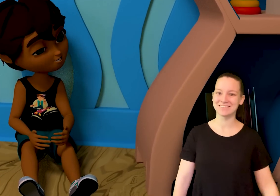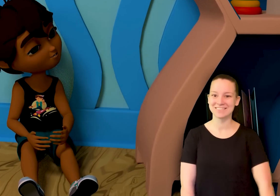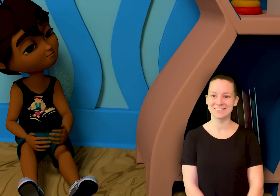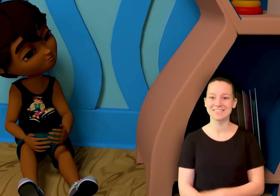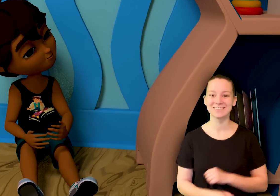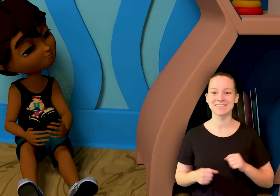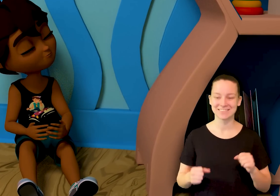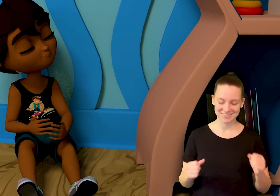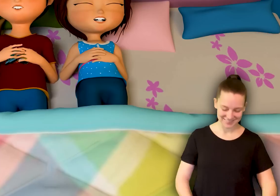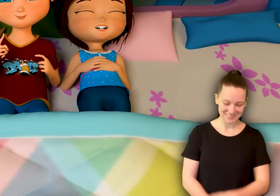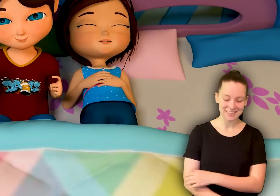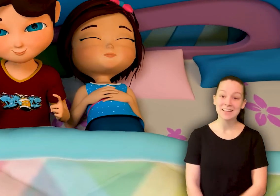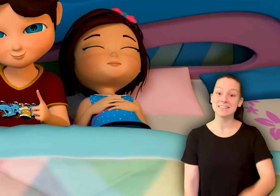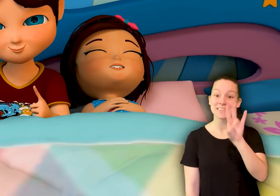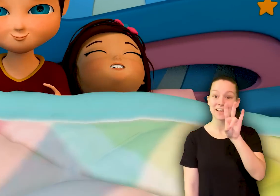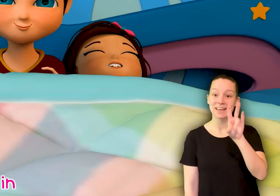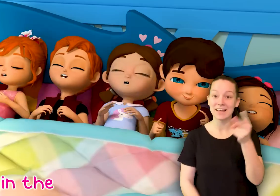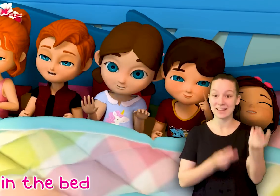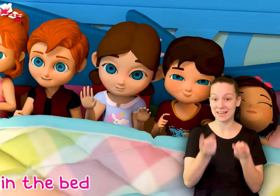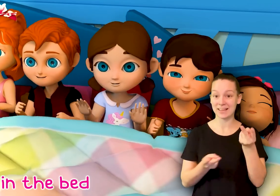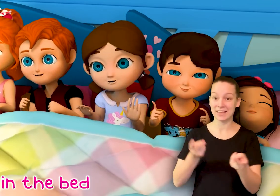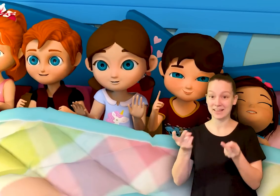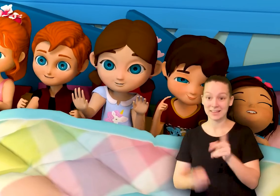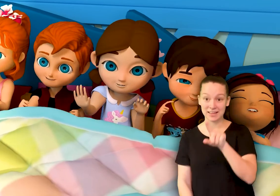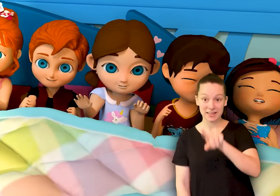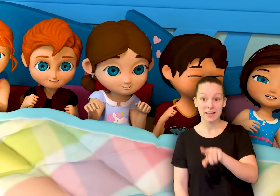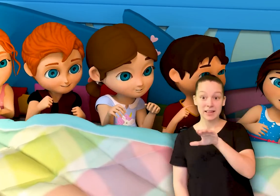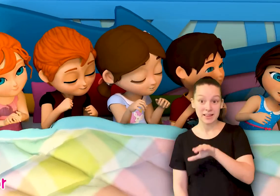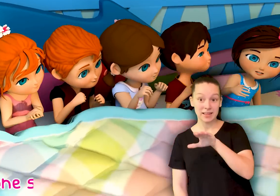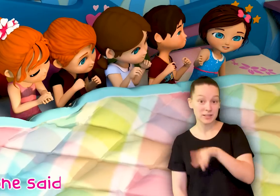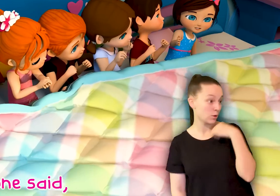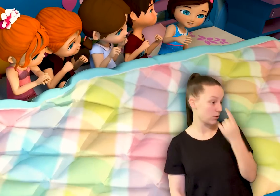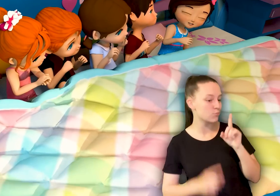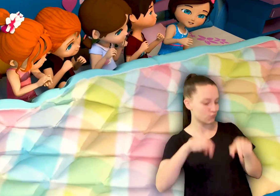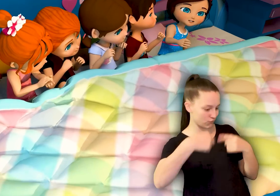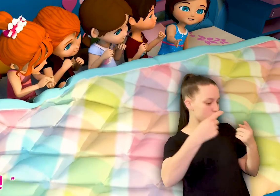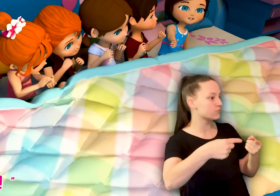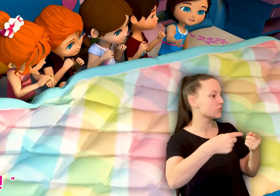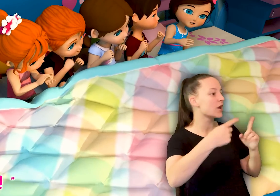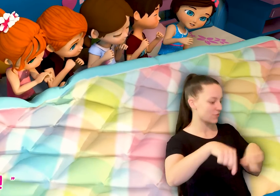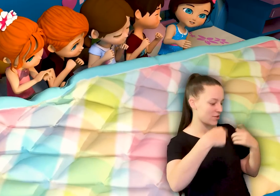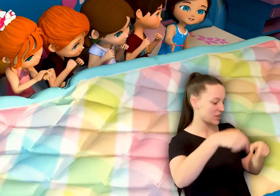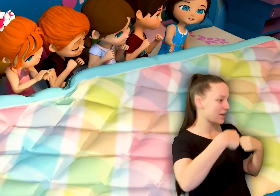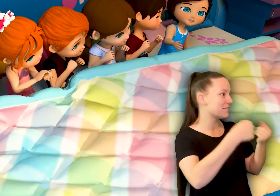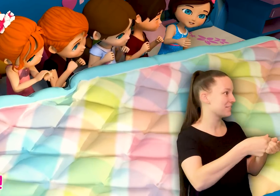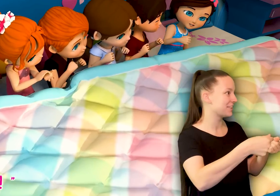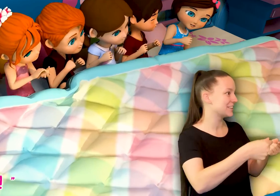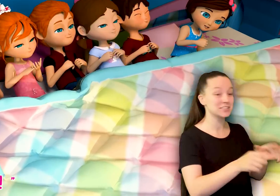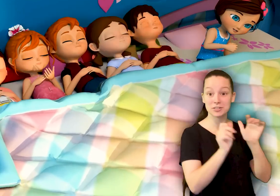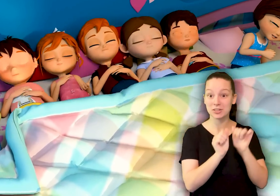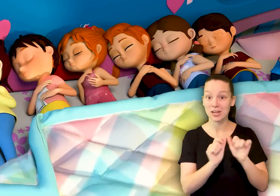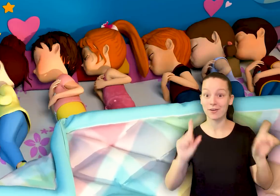out there were seven in the bed and the little one said roll over roll